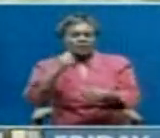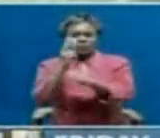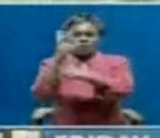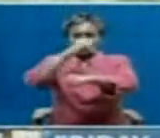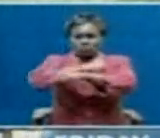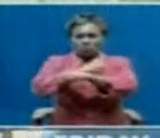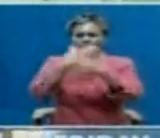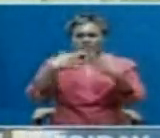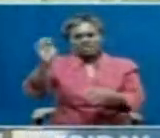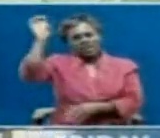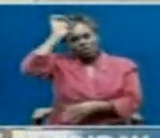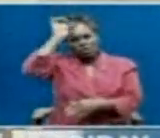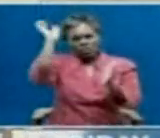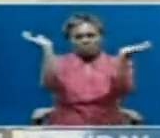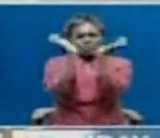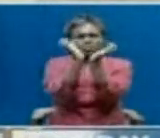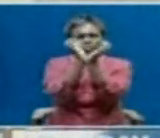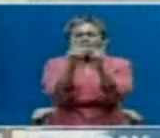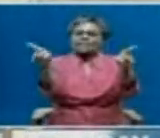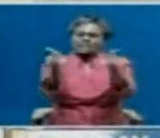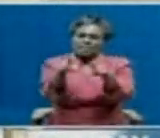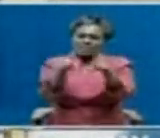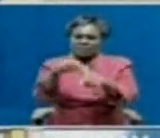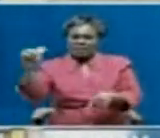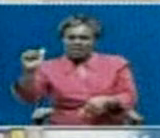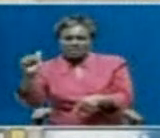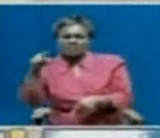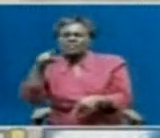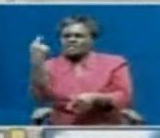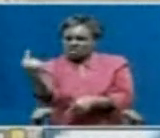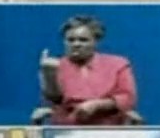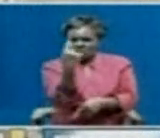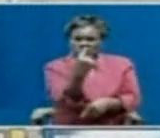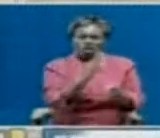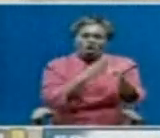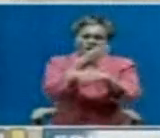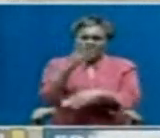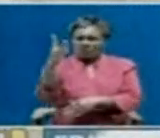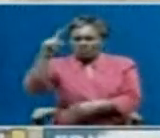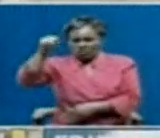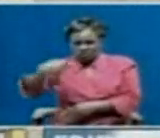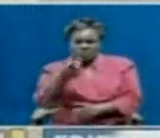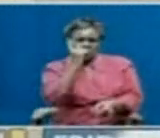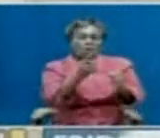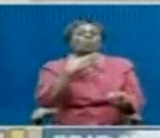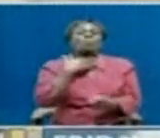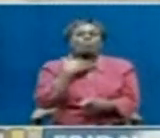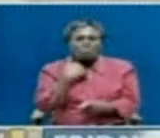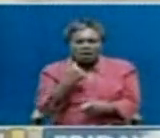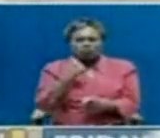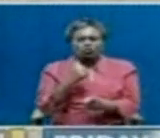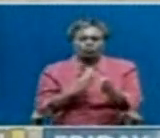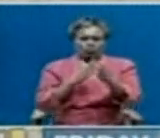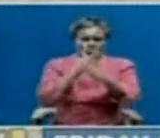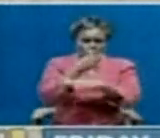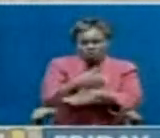at the Eldoret Sports Club grounds. Just like Agnes Jepkosgei, each of the over 4,000 athletes will be seeking to cross the tape